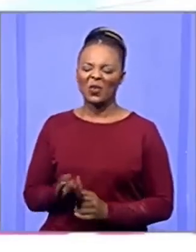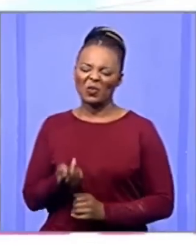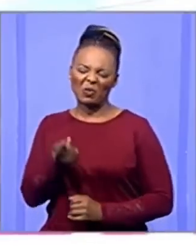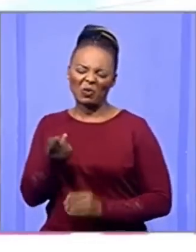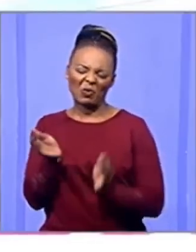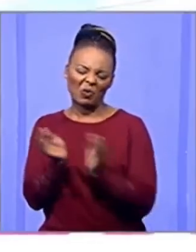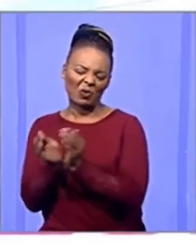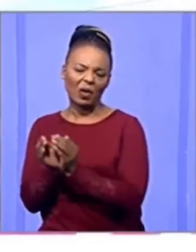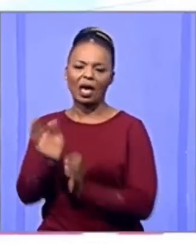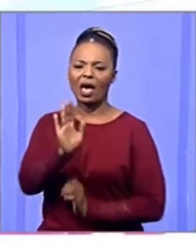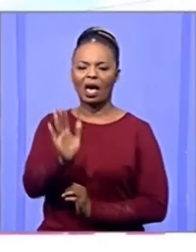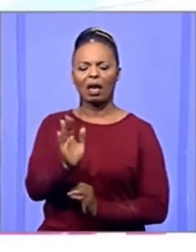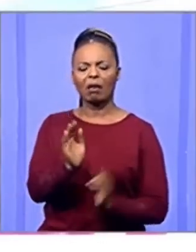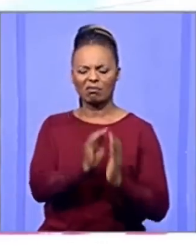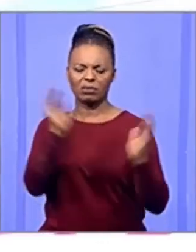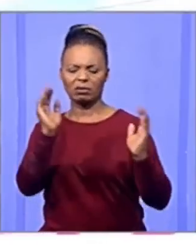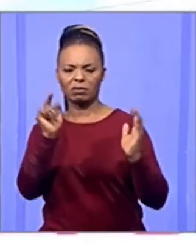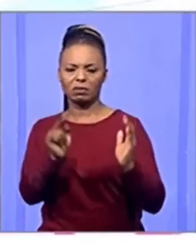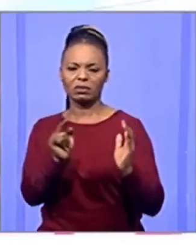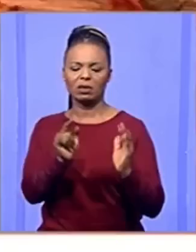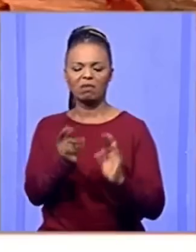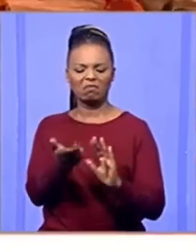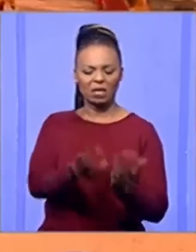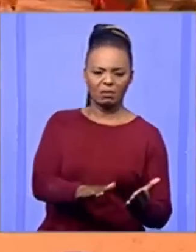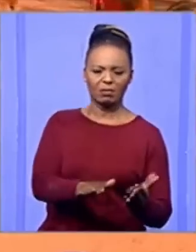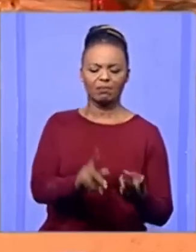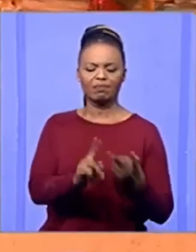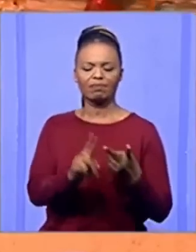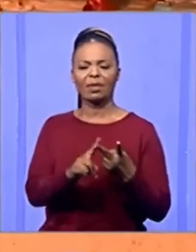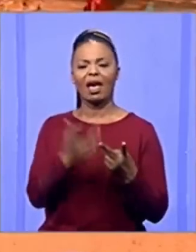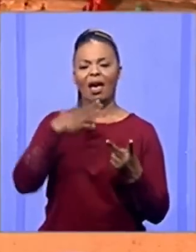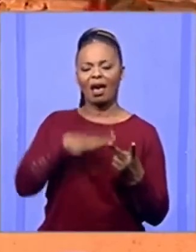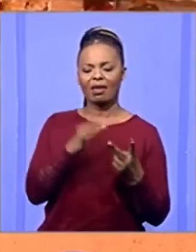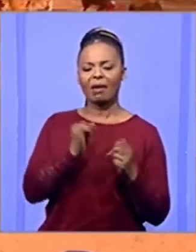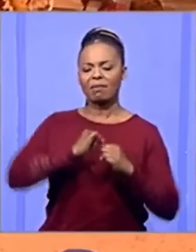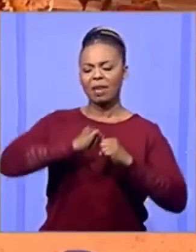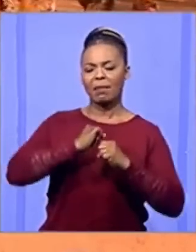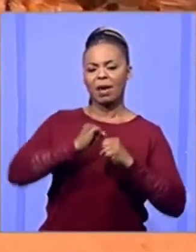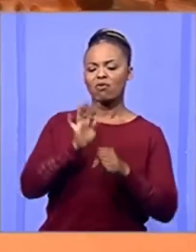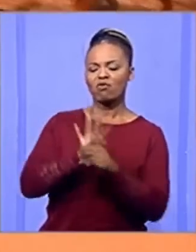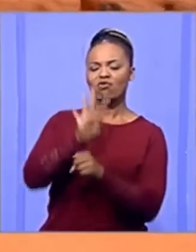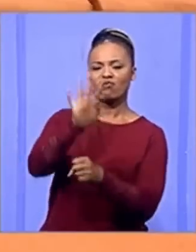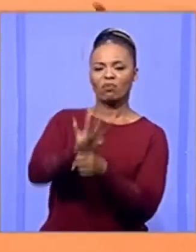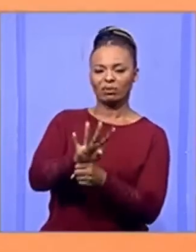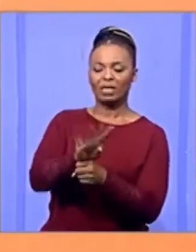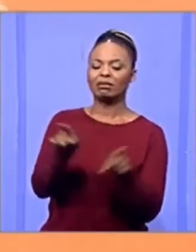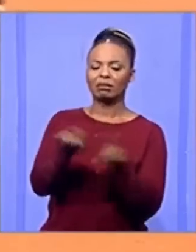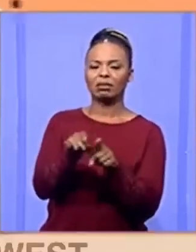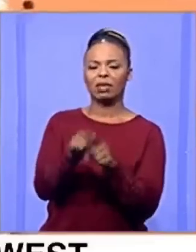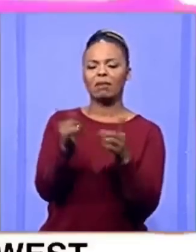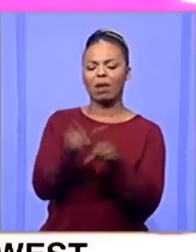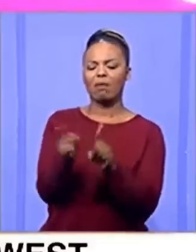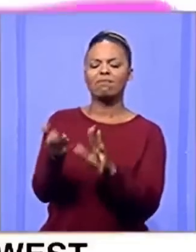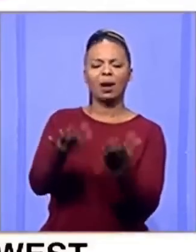di kgolwanyane go be go tlhaga dikalakuni di le 14 tse di nyane di sule go be go